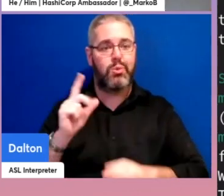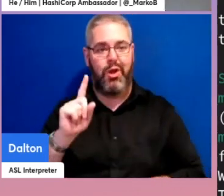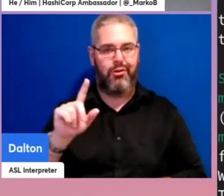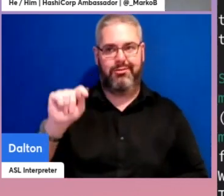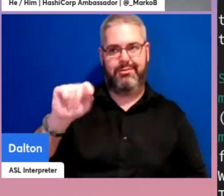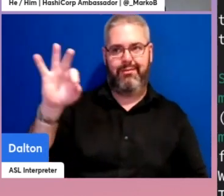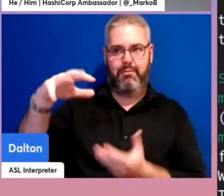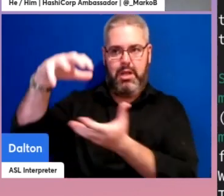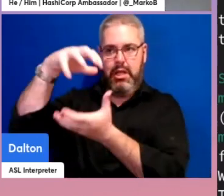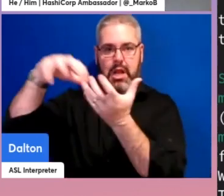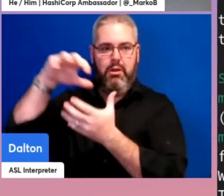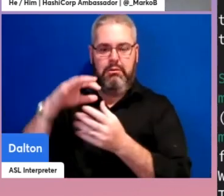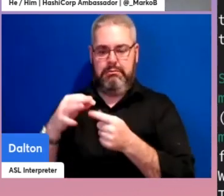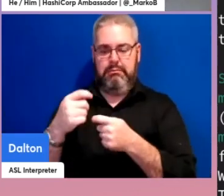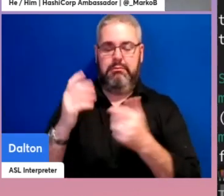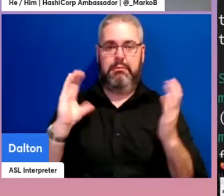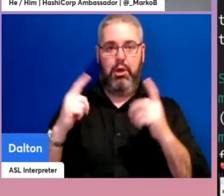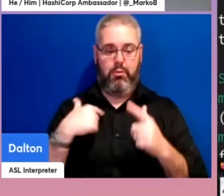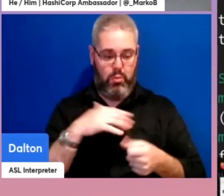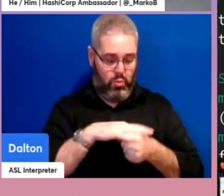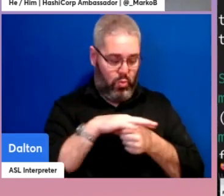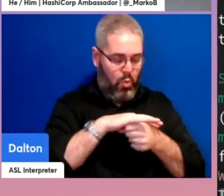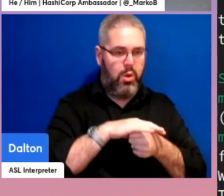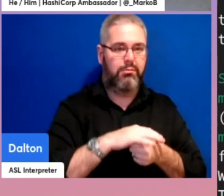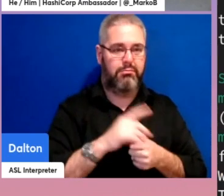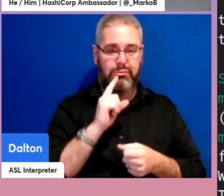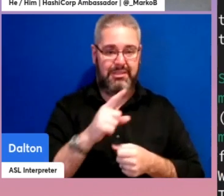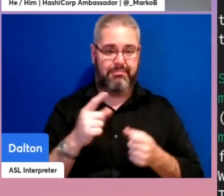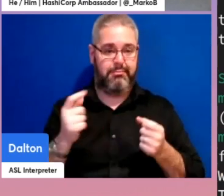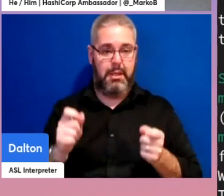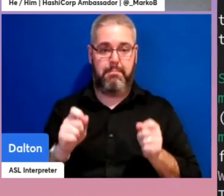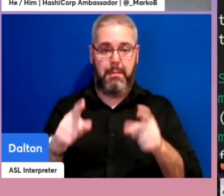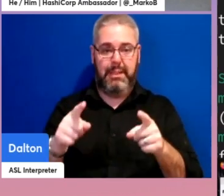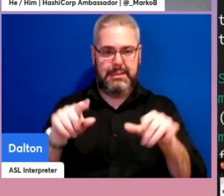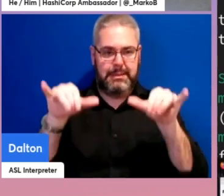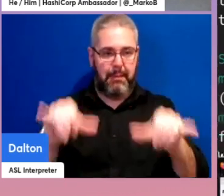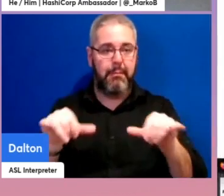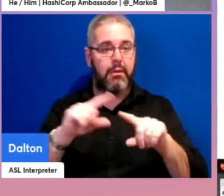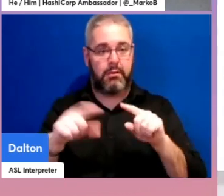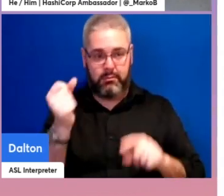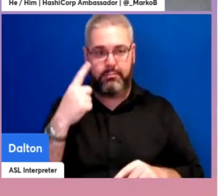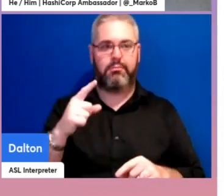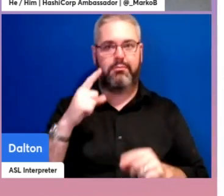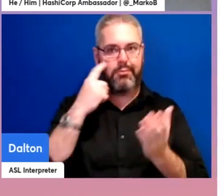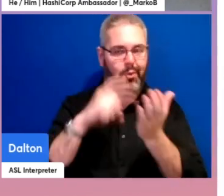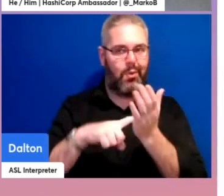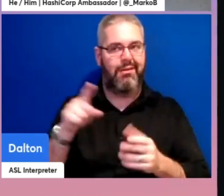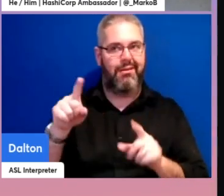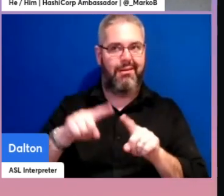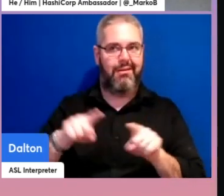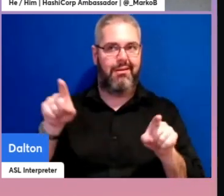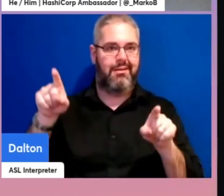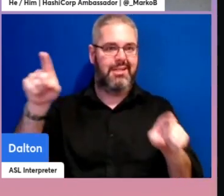instead of locally. The output will be exactly the same, but as you're going to see, it's actually going to do the